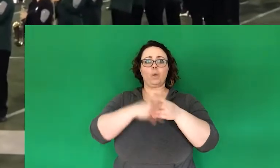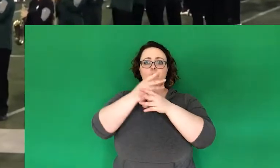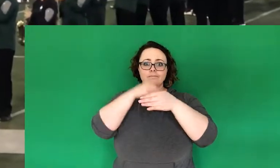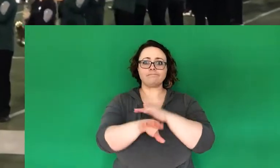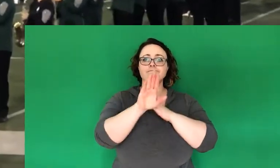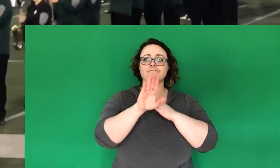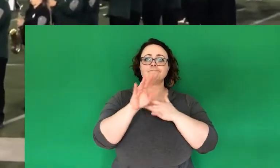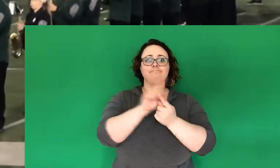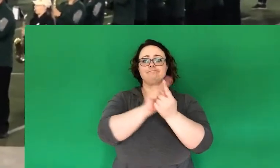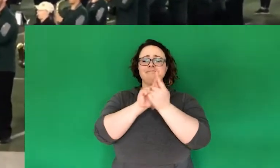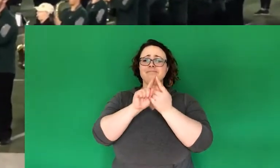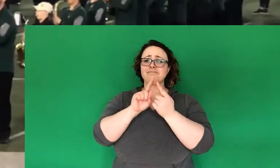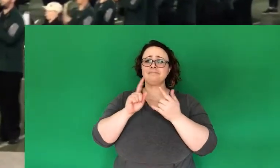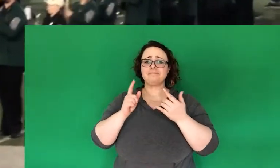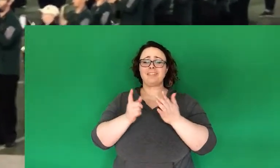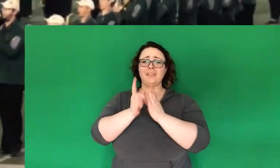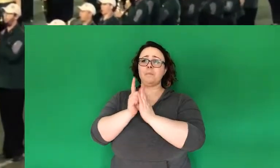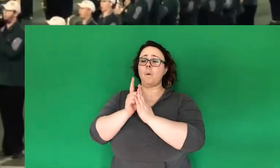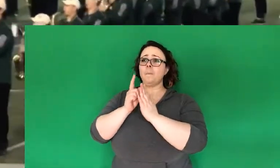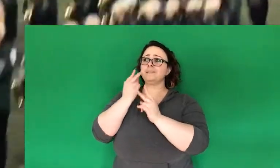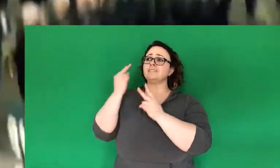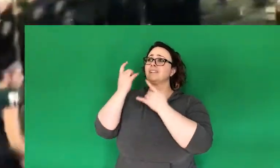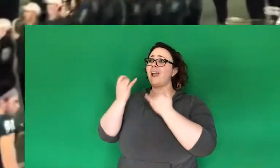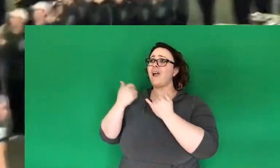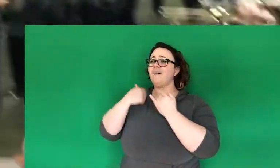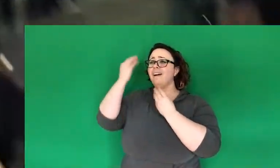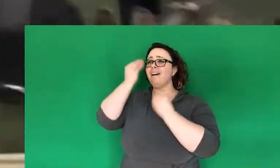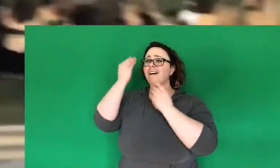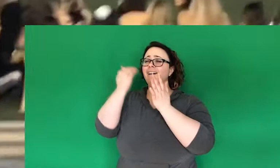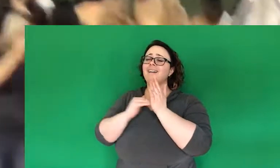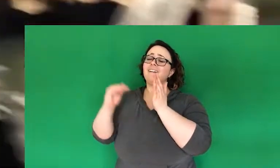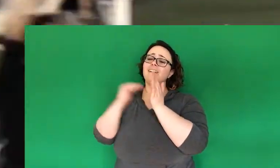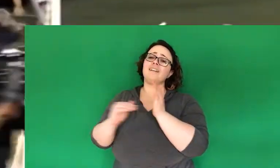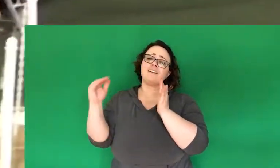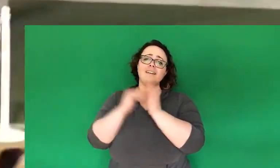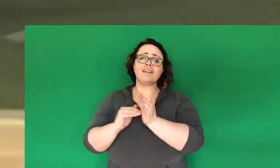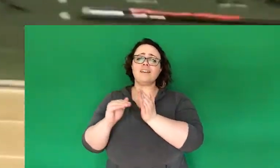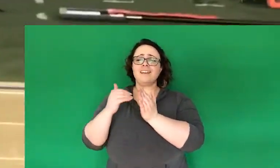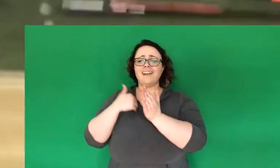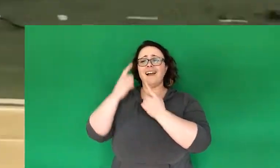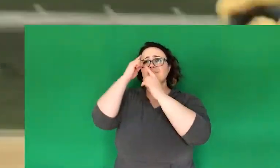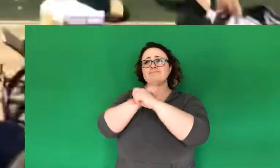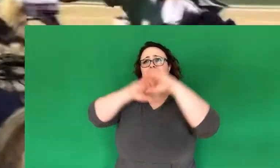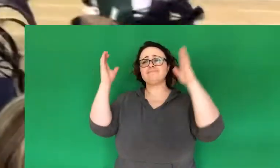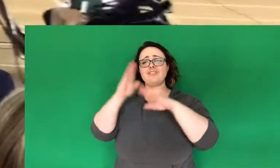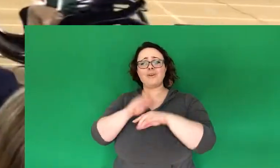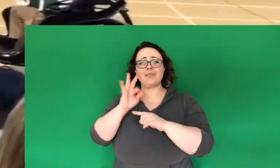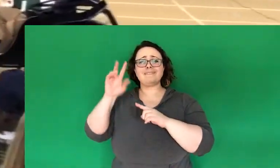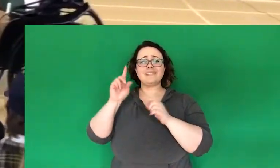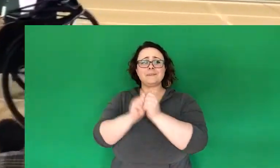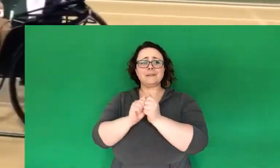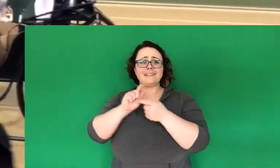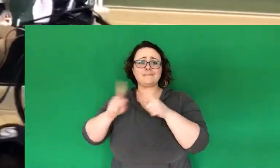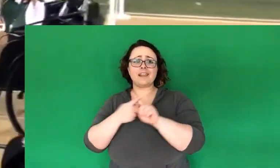go into the real world. And these moments right now I think about constantly. I think about being on the field with